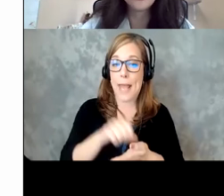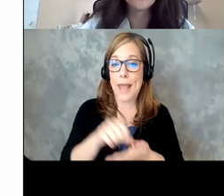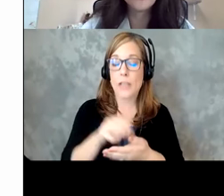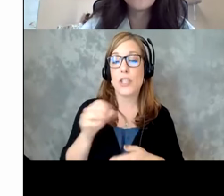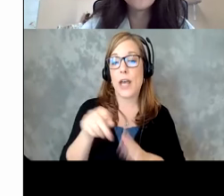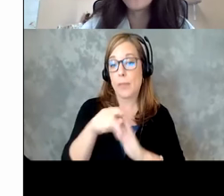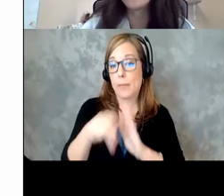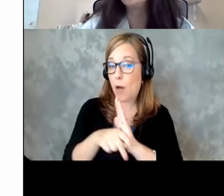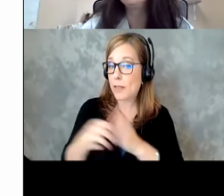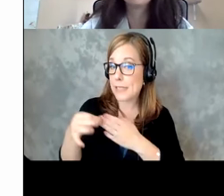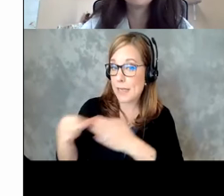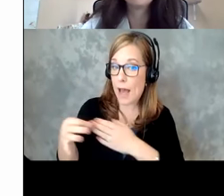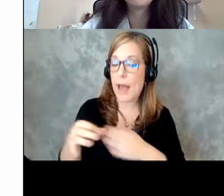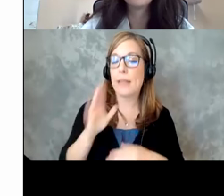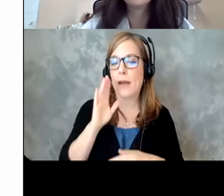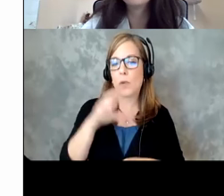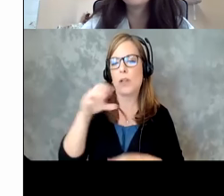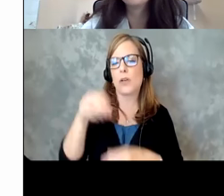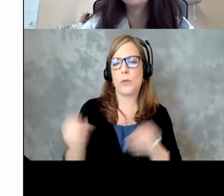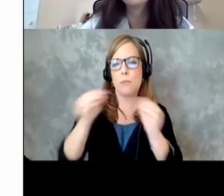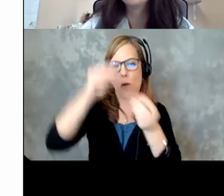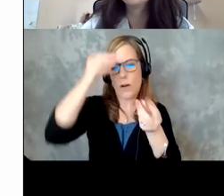have additional detail as well.